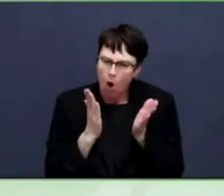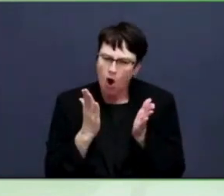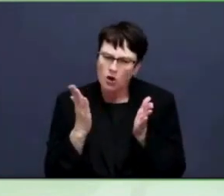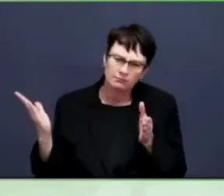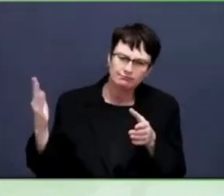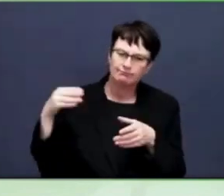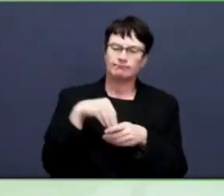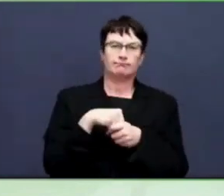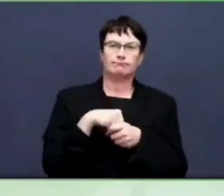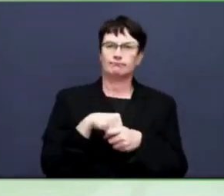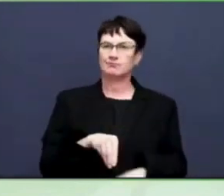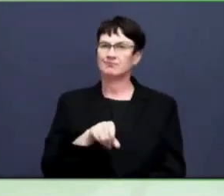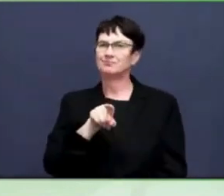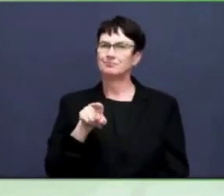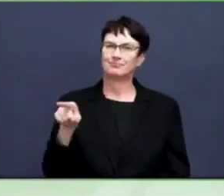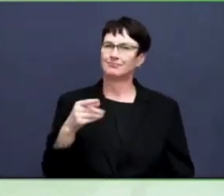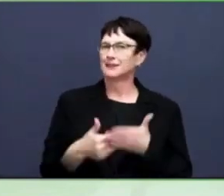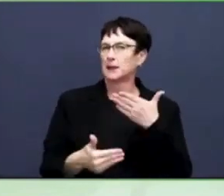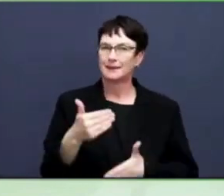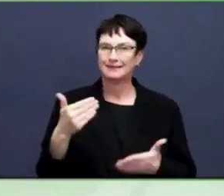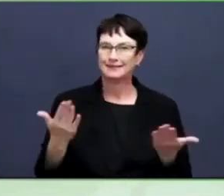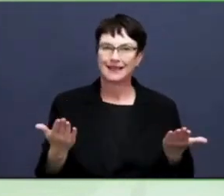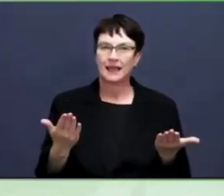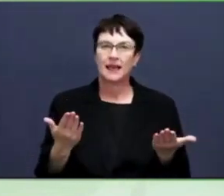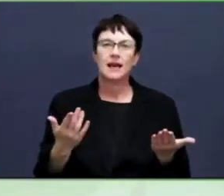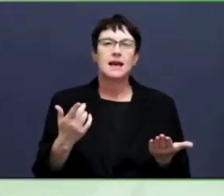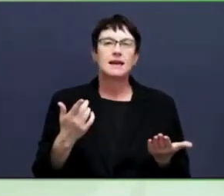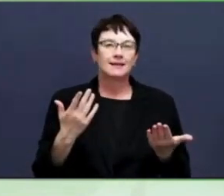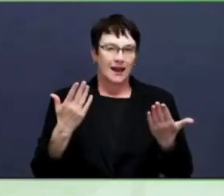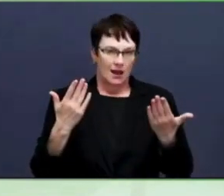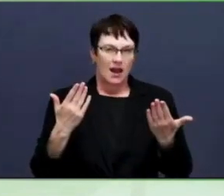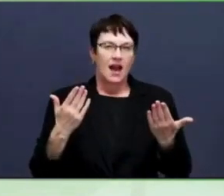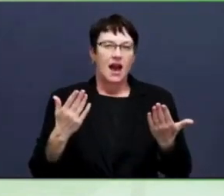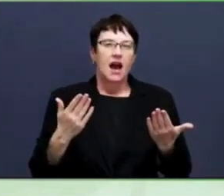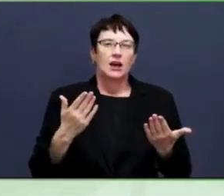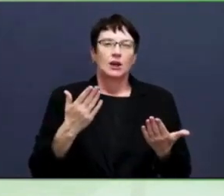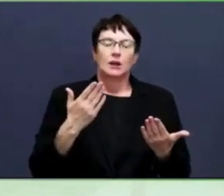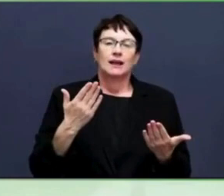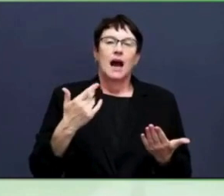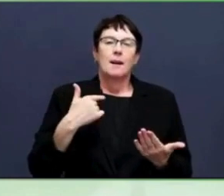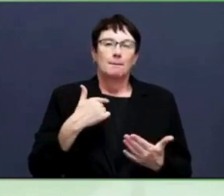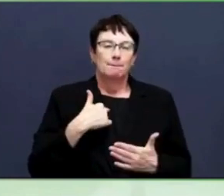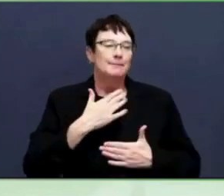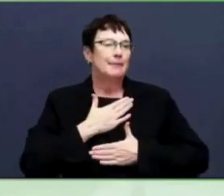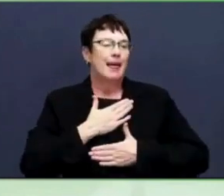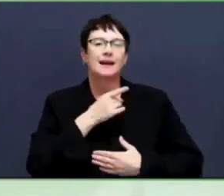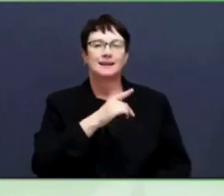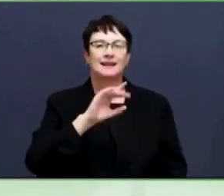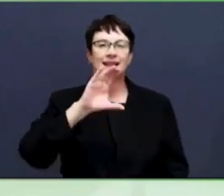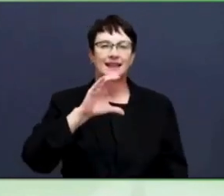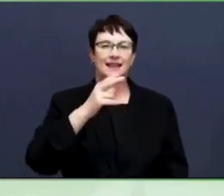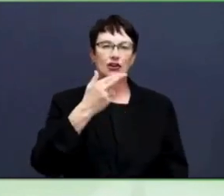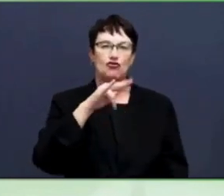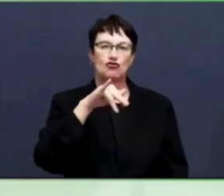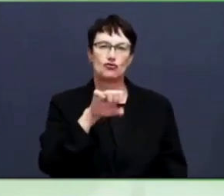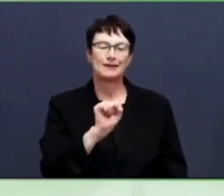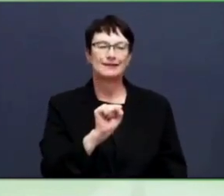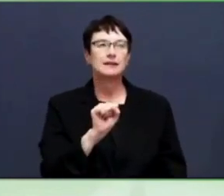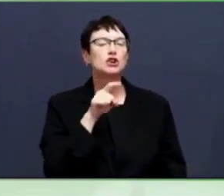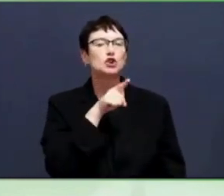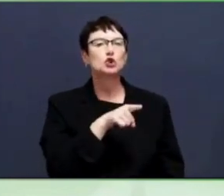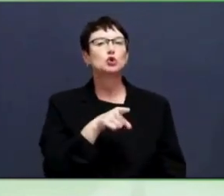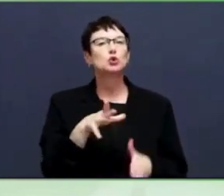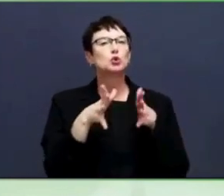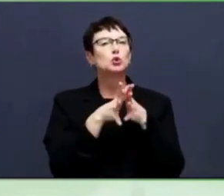AI. Chris, I really liked what you were saying about these things have to be, tested for safety. These